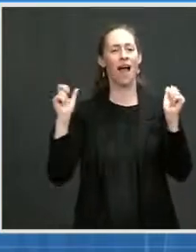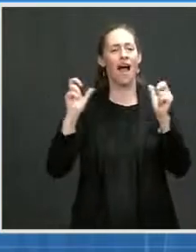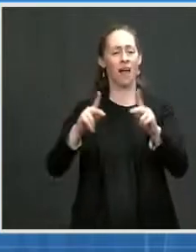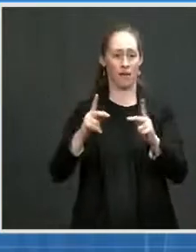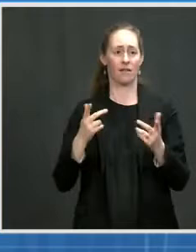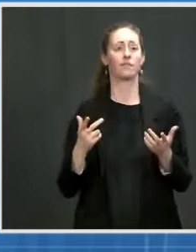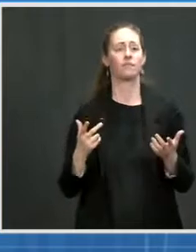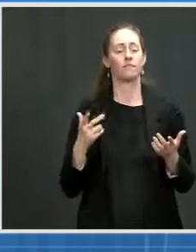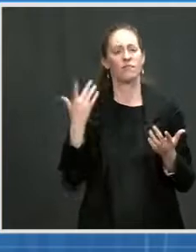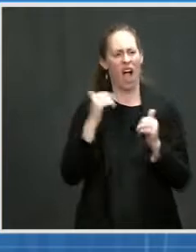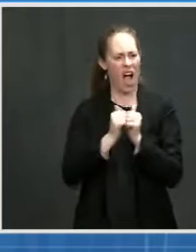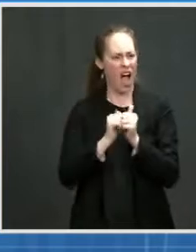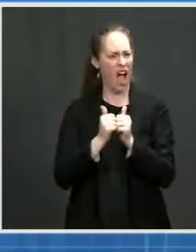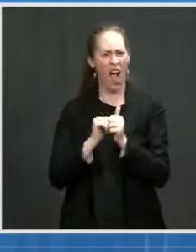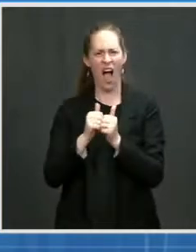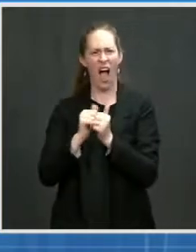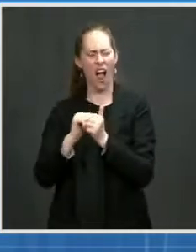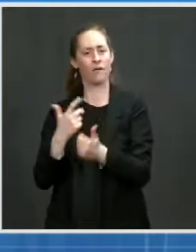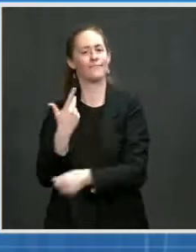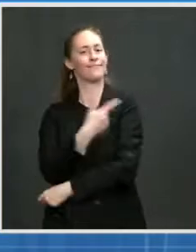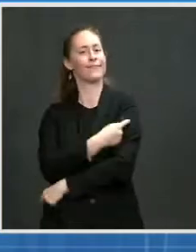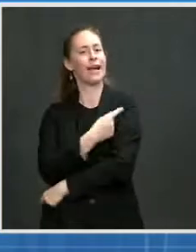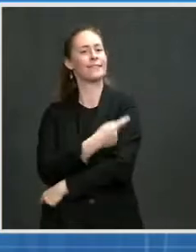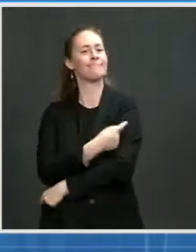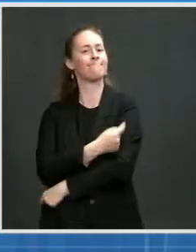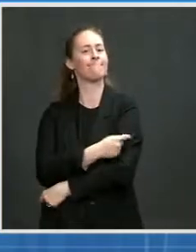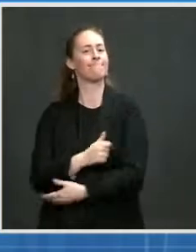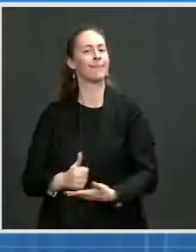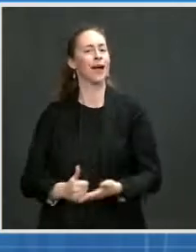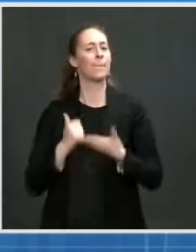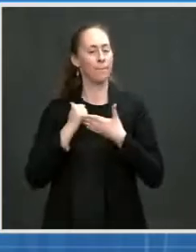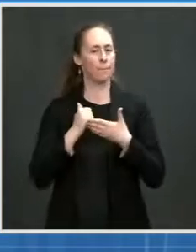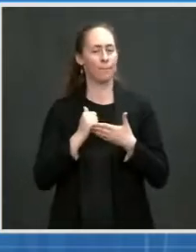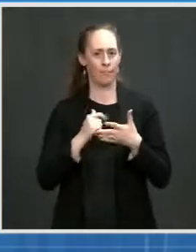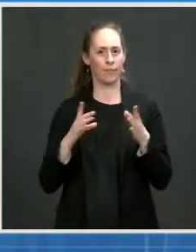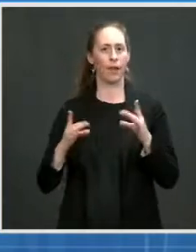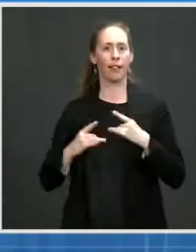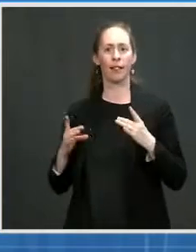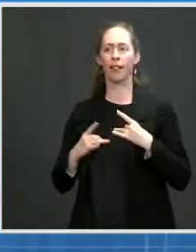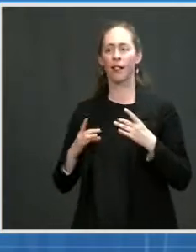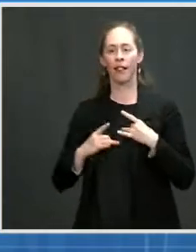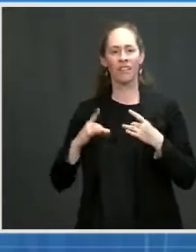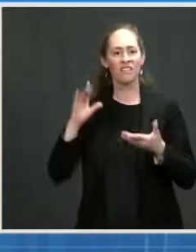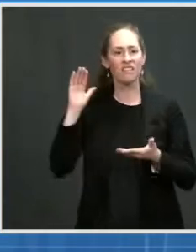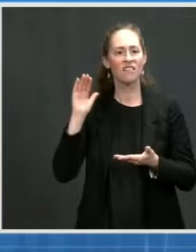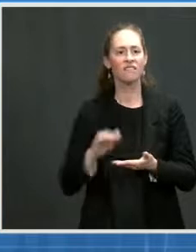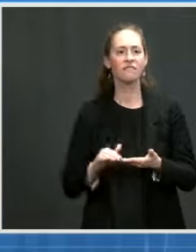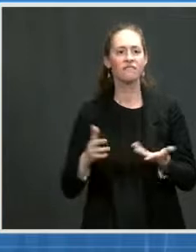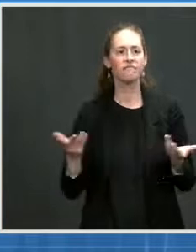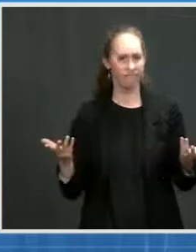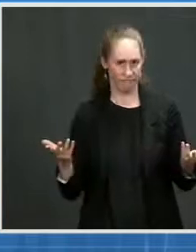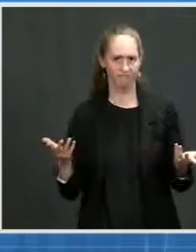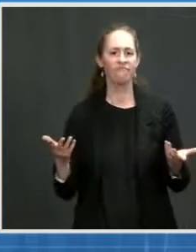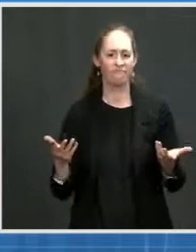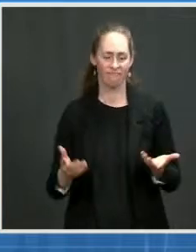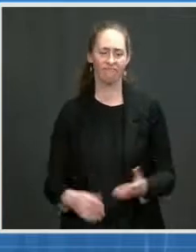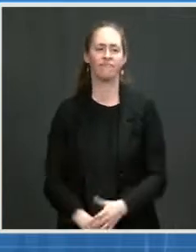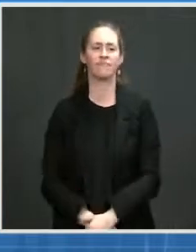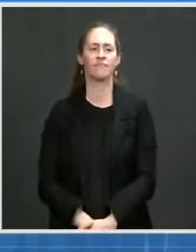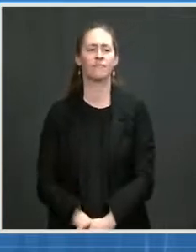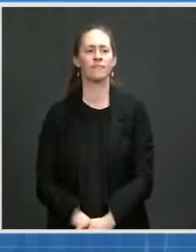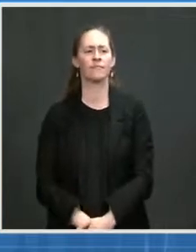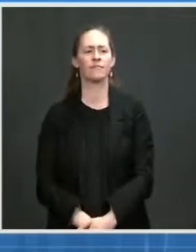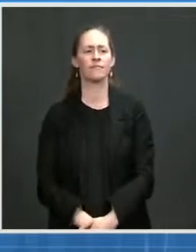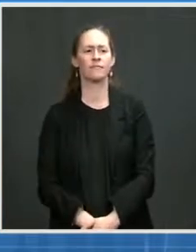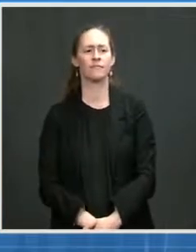up and cases and risk of community transmission across the country are going down. Here are the important points to